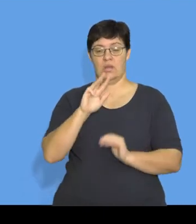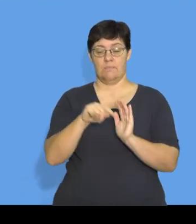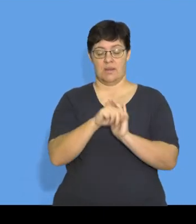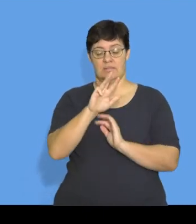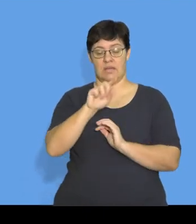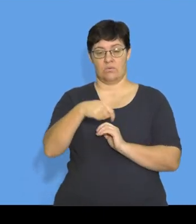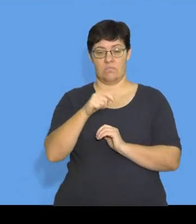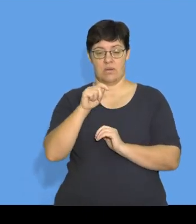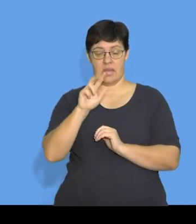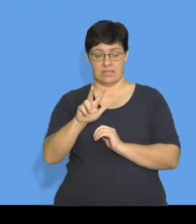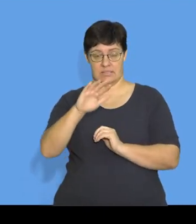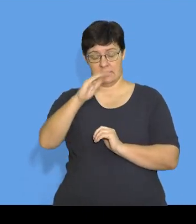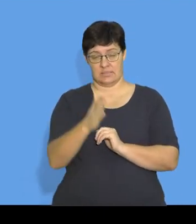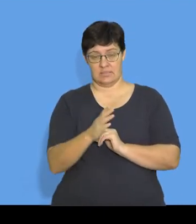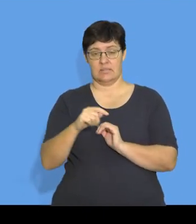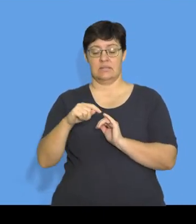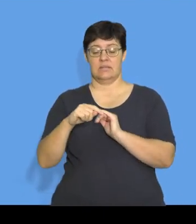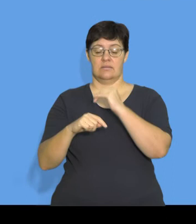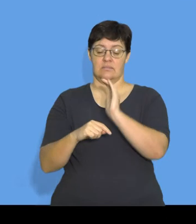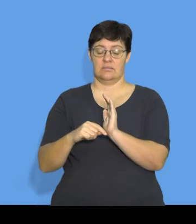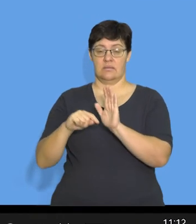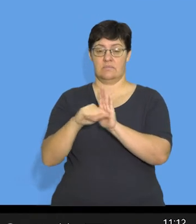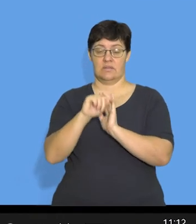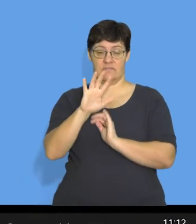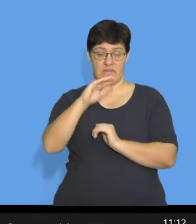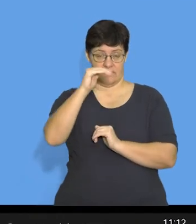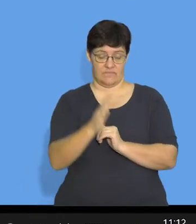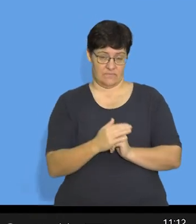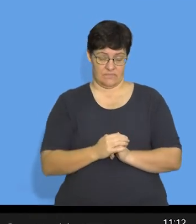minus 5. So this is V squared.